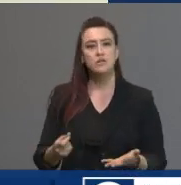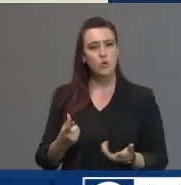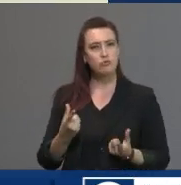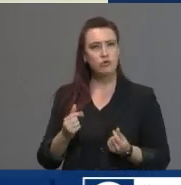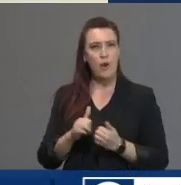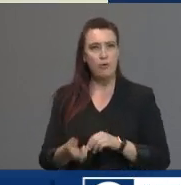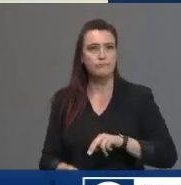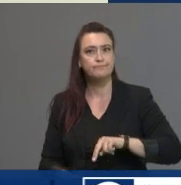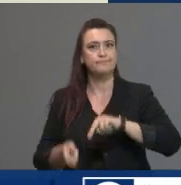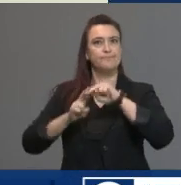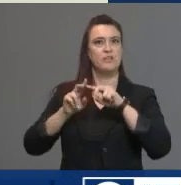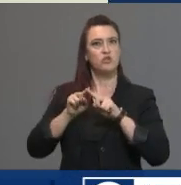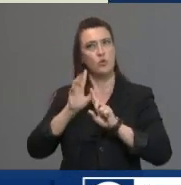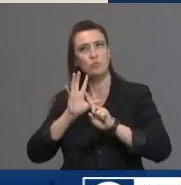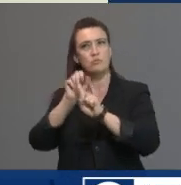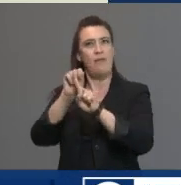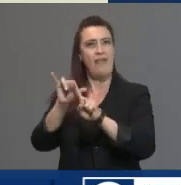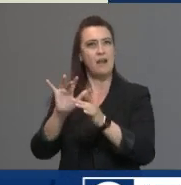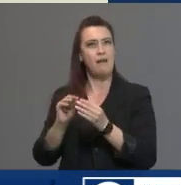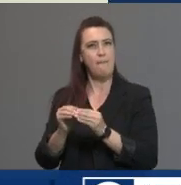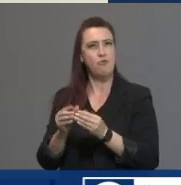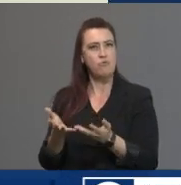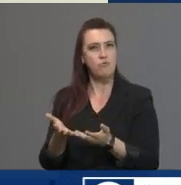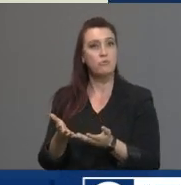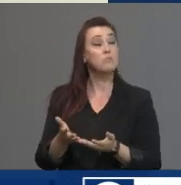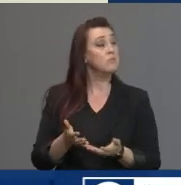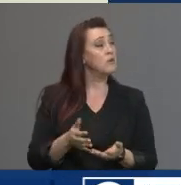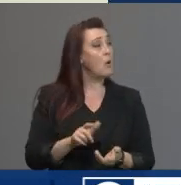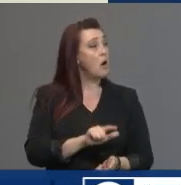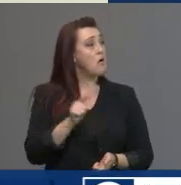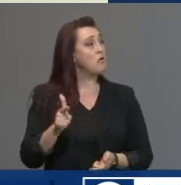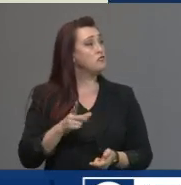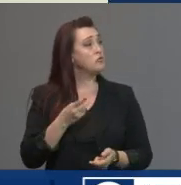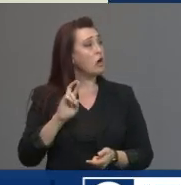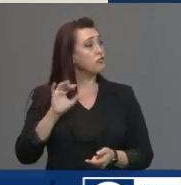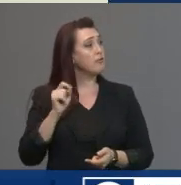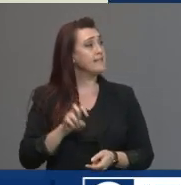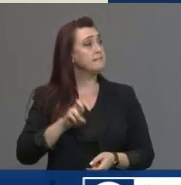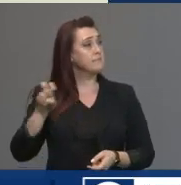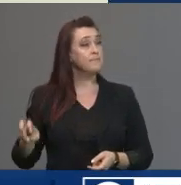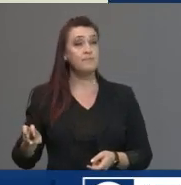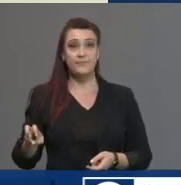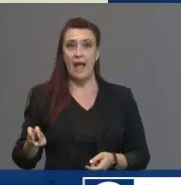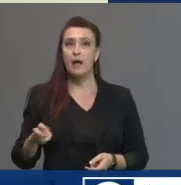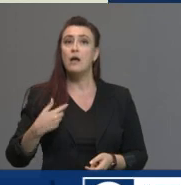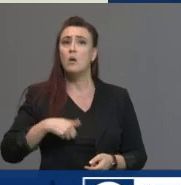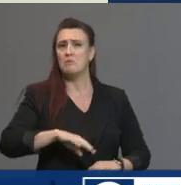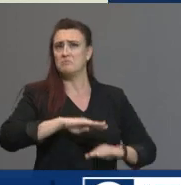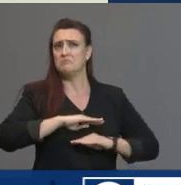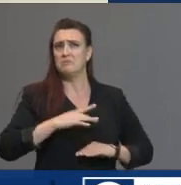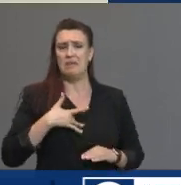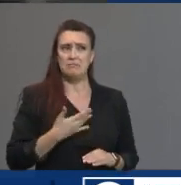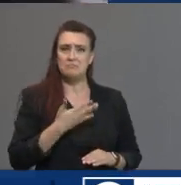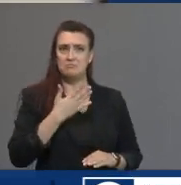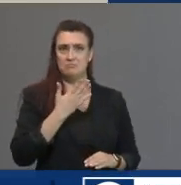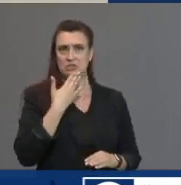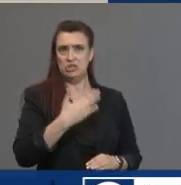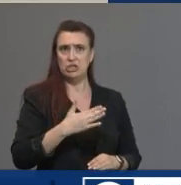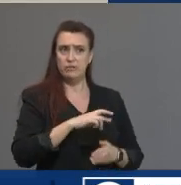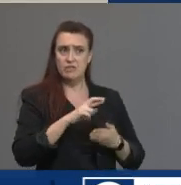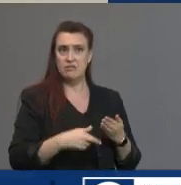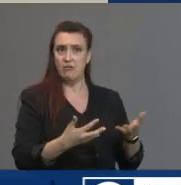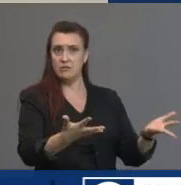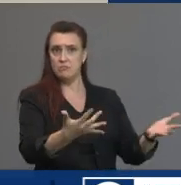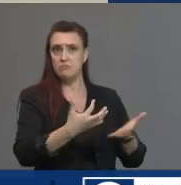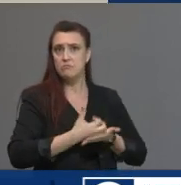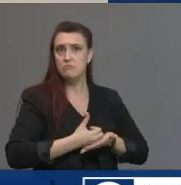more Arizonans tested? Thank you, Katie. You want to talk about the testing blitz, Doctor? Sure. We've been very pleased with the results of the